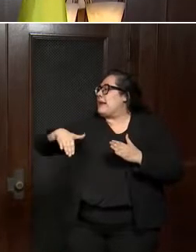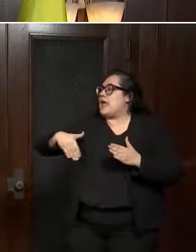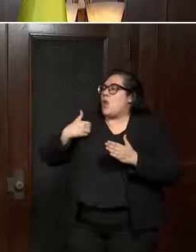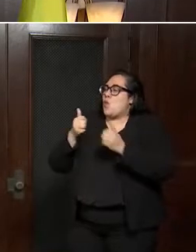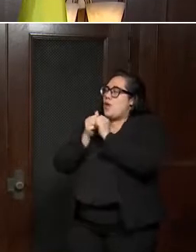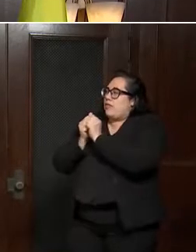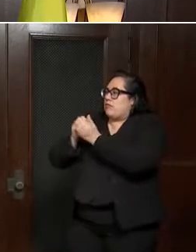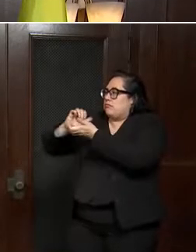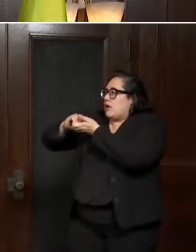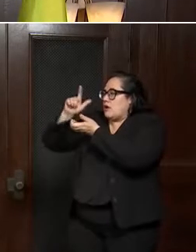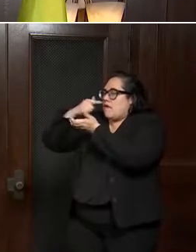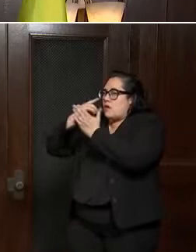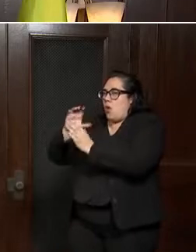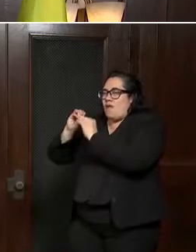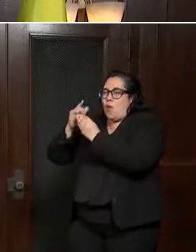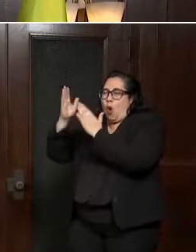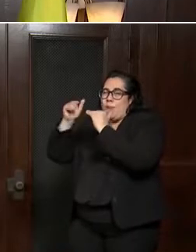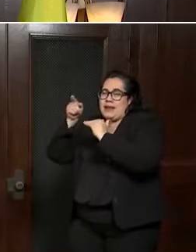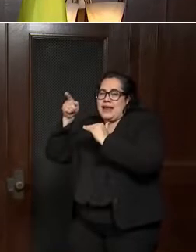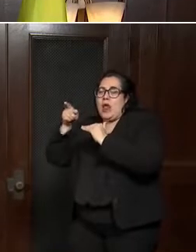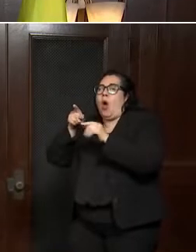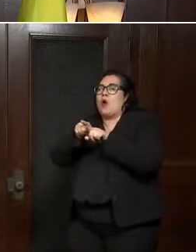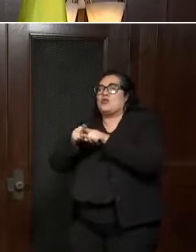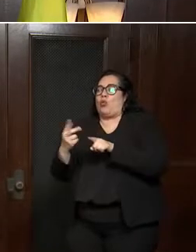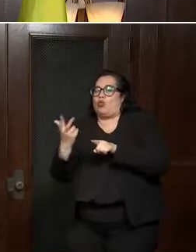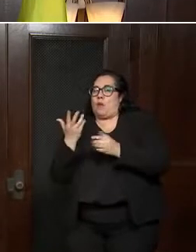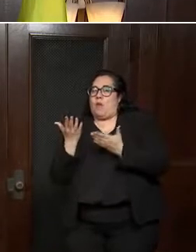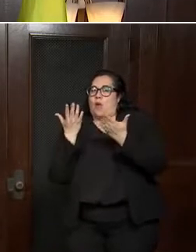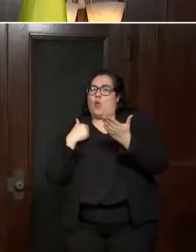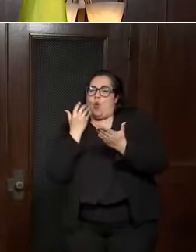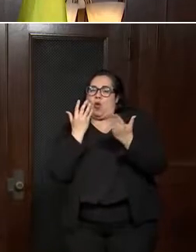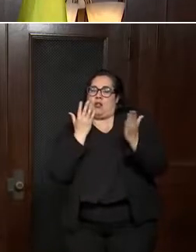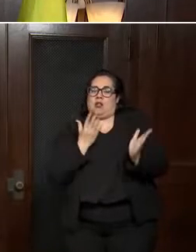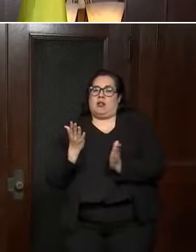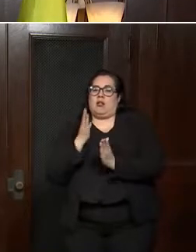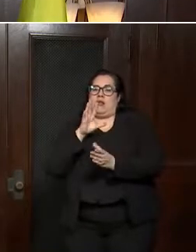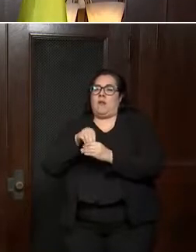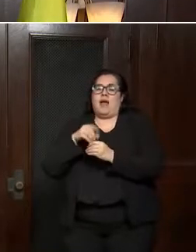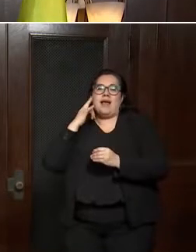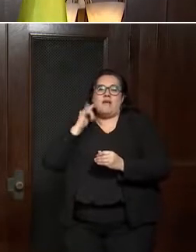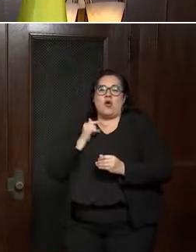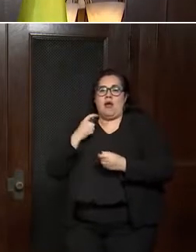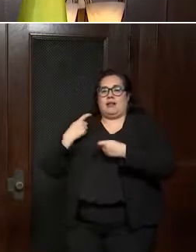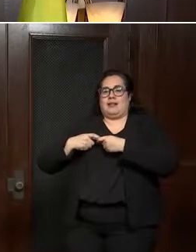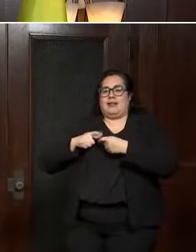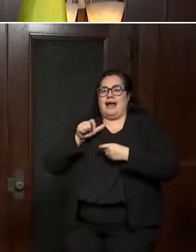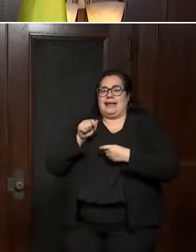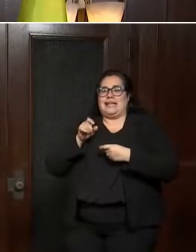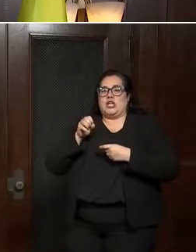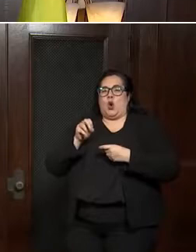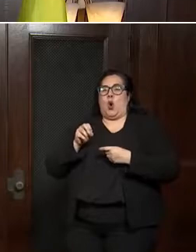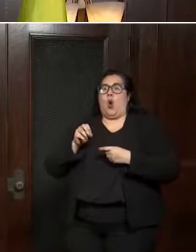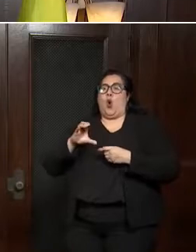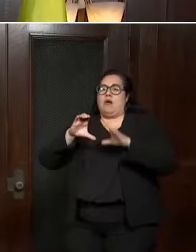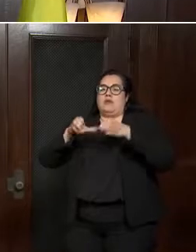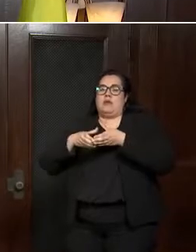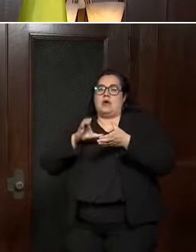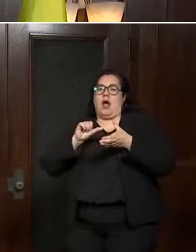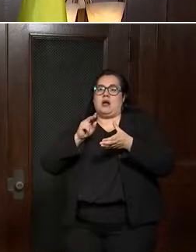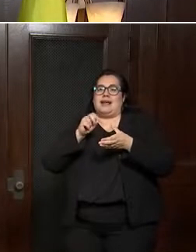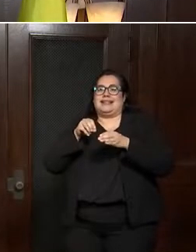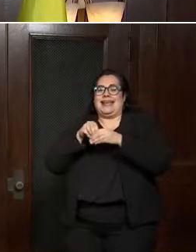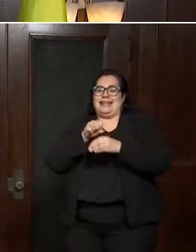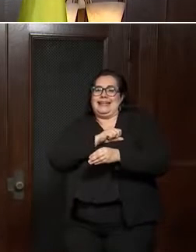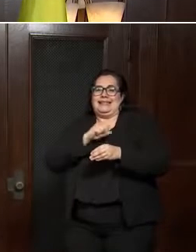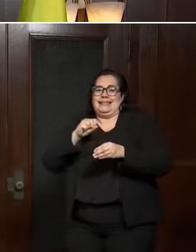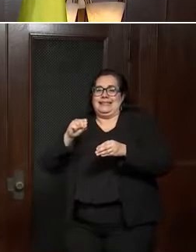We're hoping he and there's also 3 proposals that were put together by the California Latino Caucus in the state legislature. That was